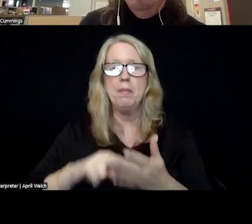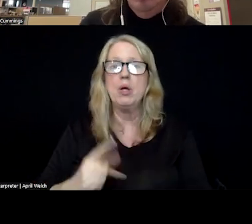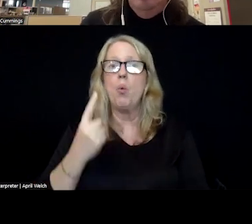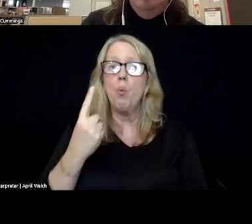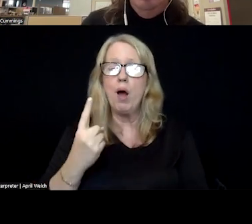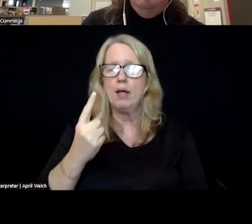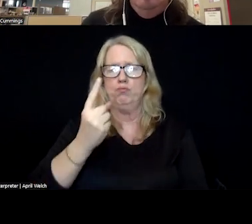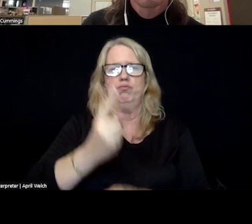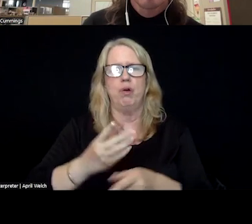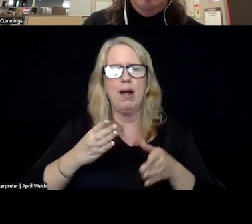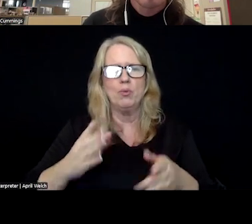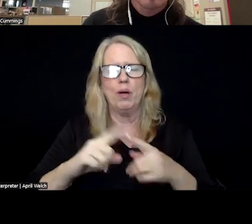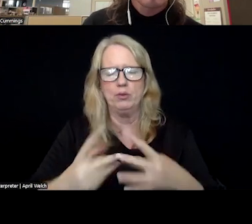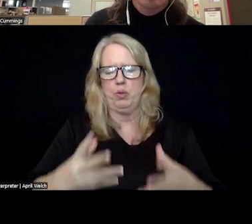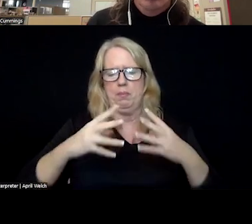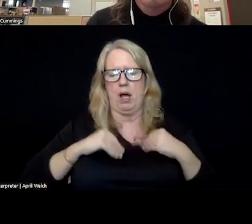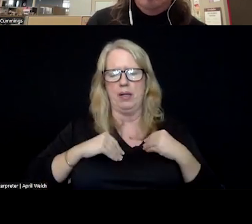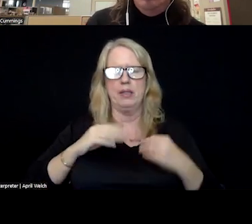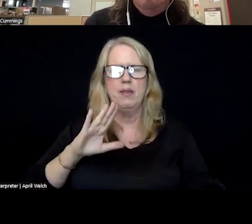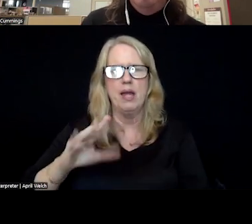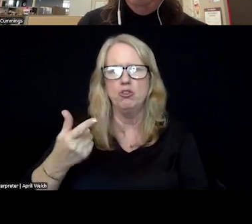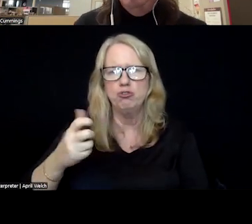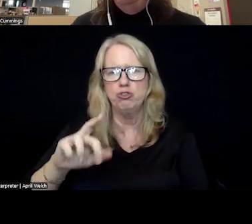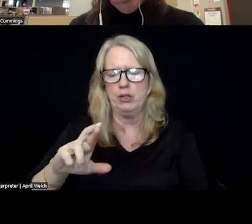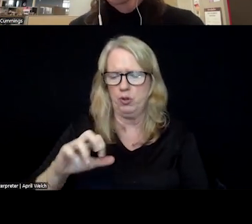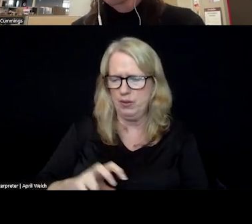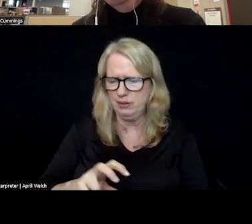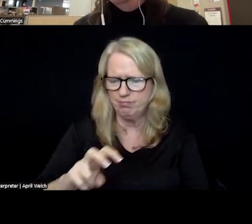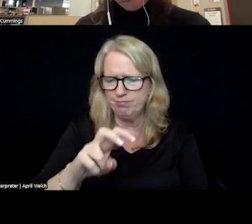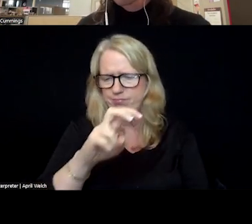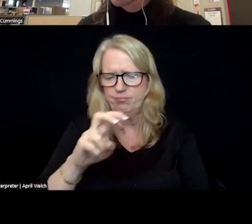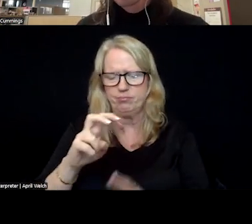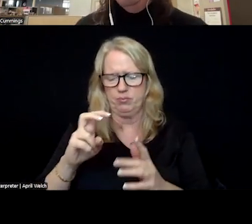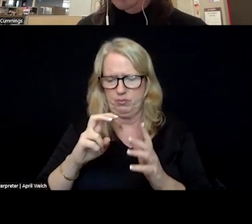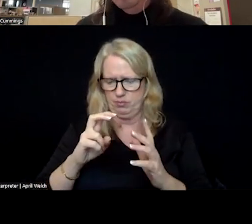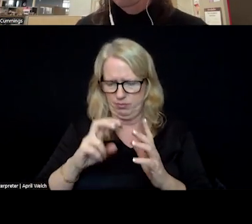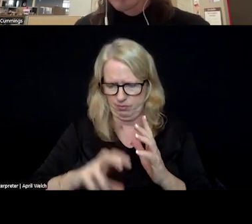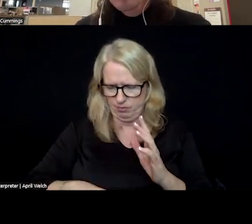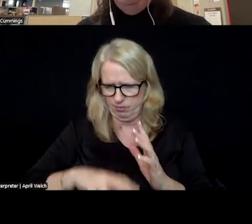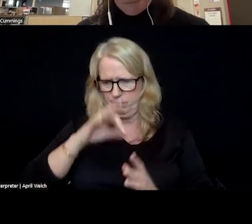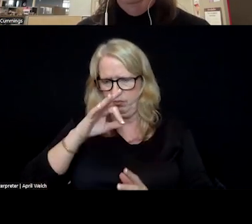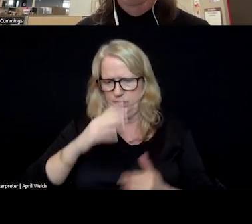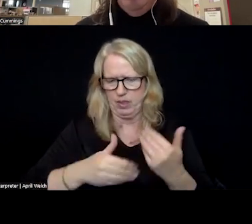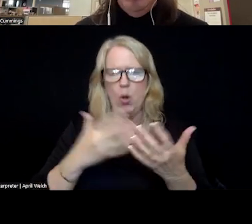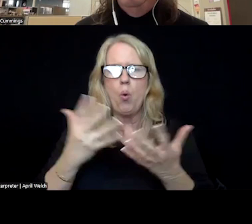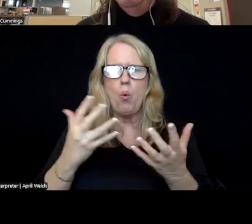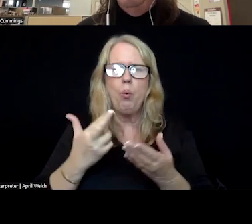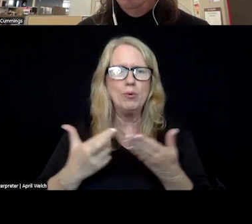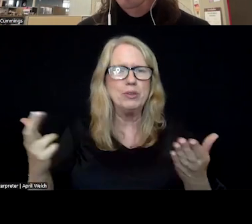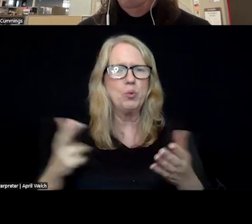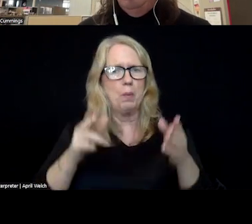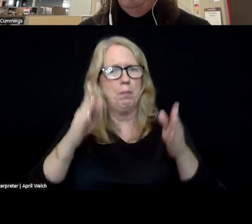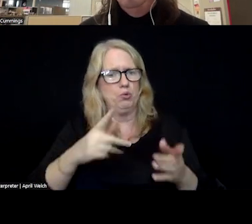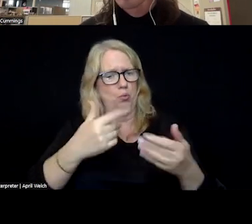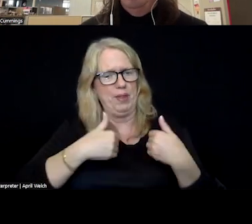someone to embody their gender. And often this journey of gender embodiment involves what resources someone has, their